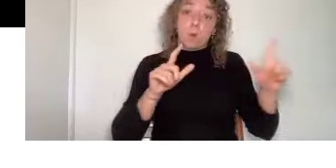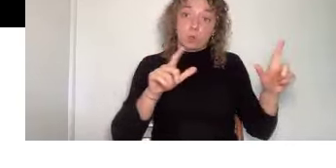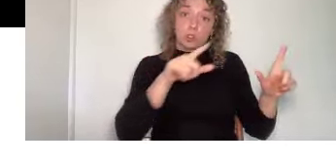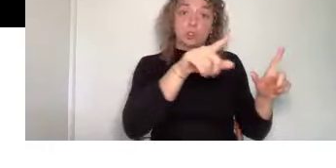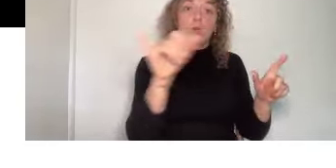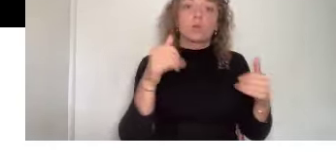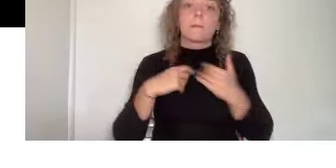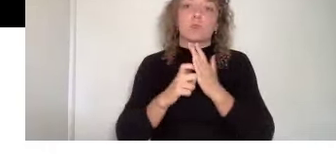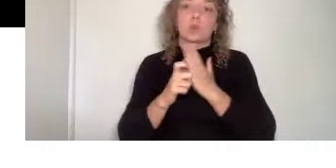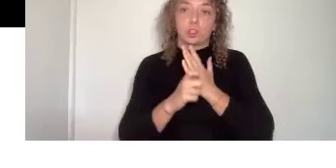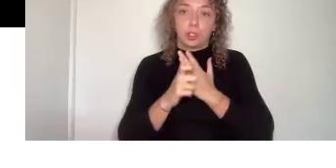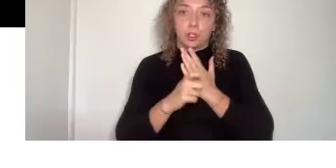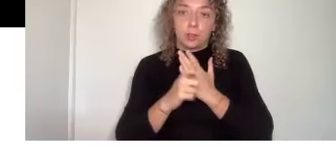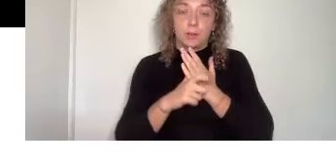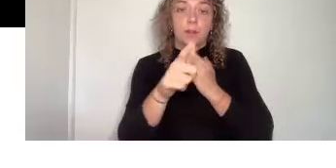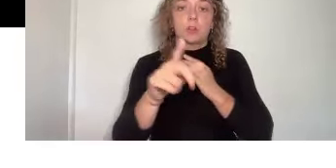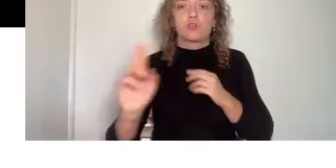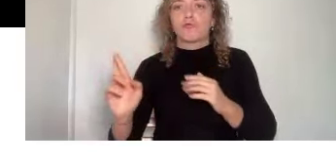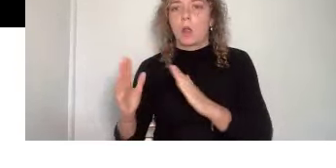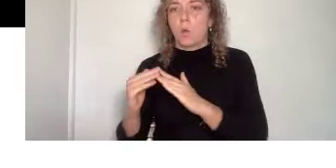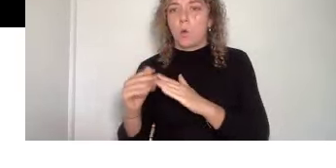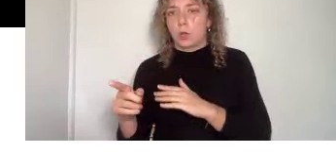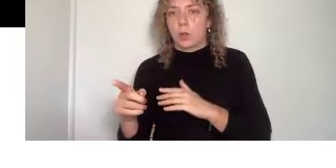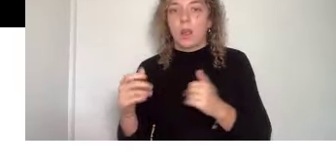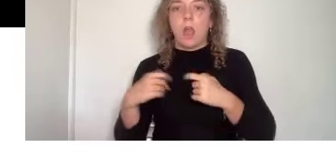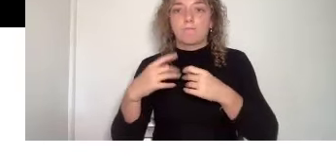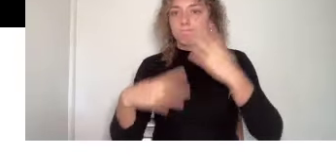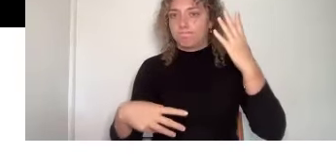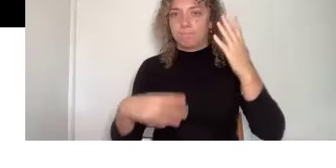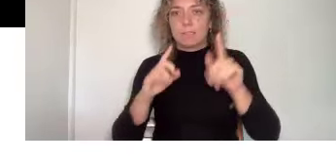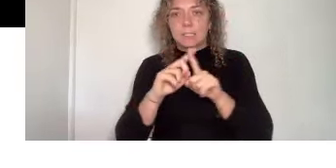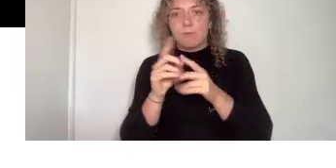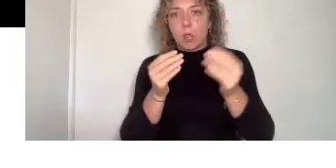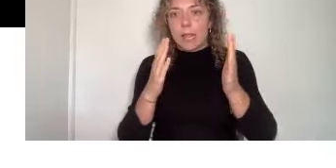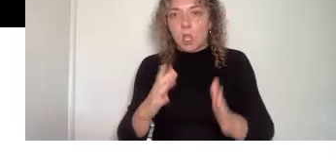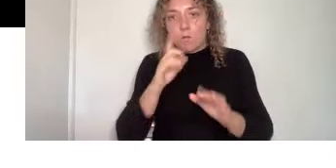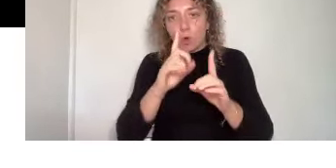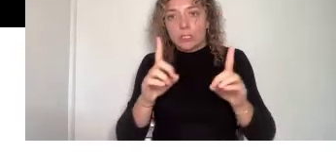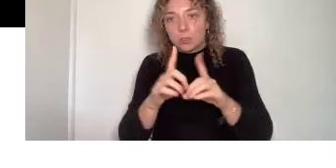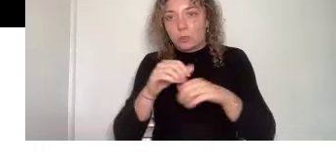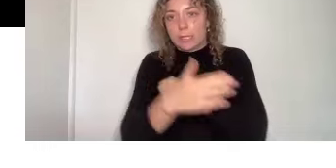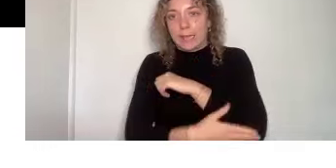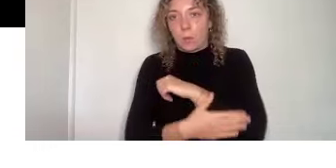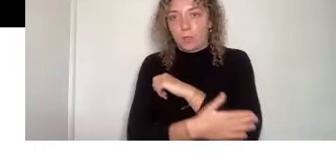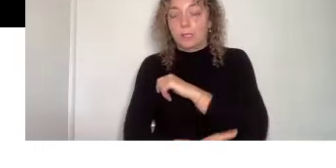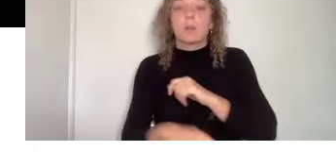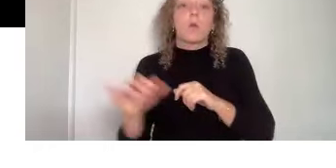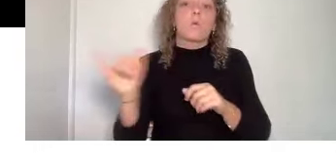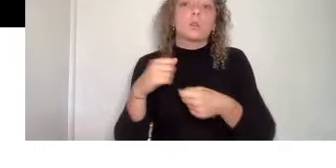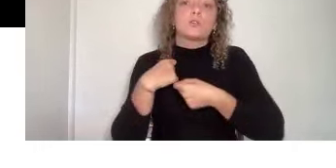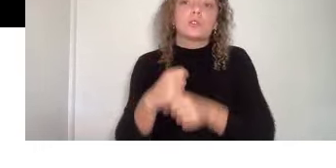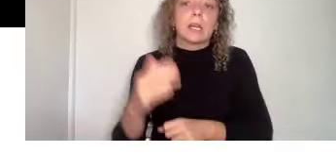a brochure on the bottom right corner, and that lists the different liaisons to districts within the county. And we also have